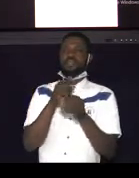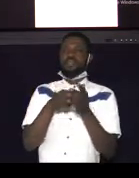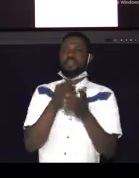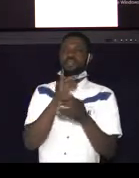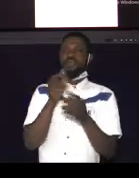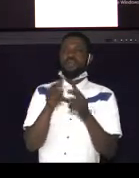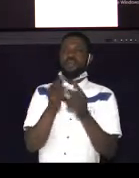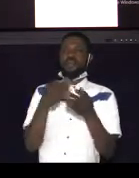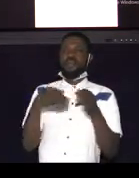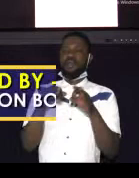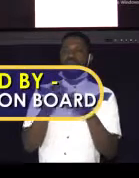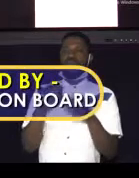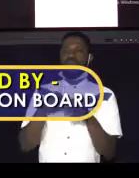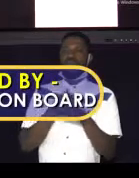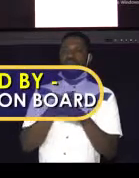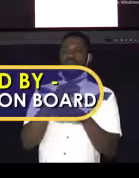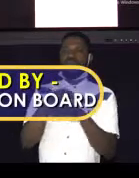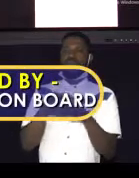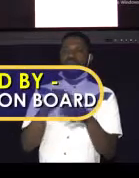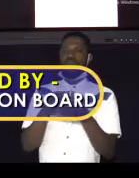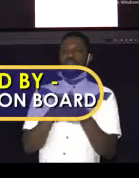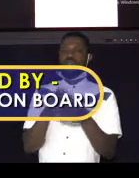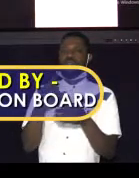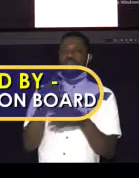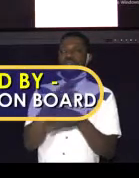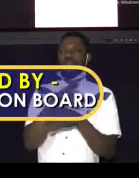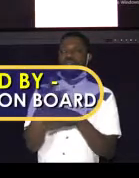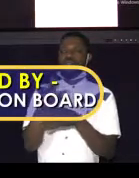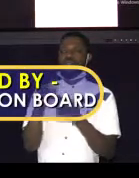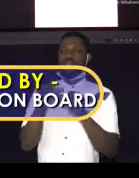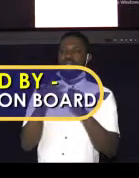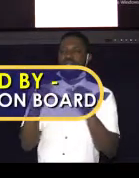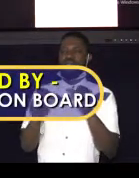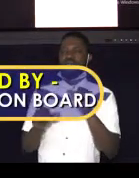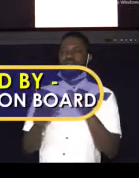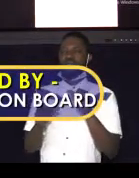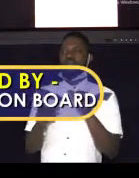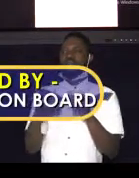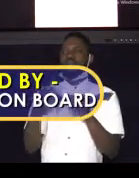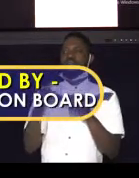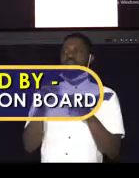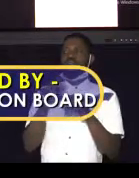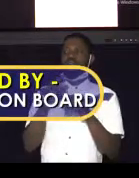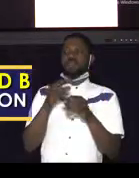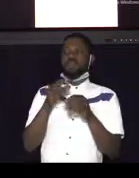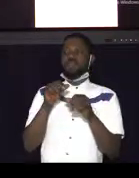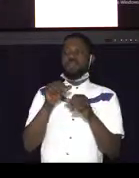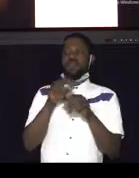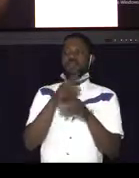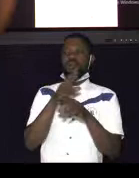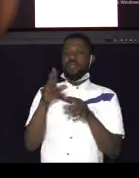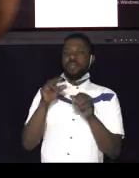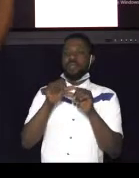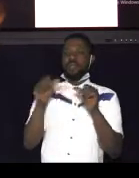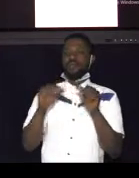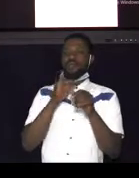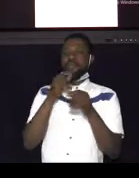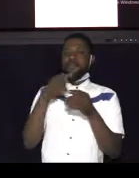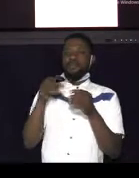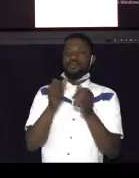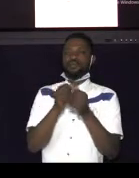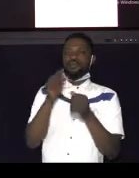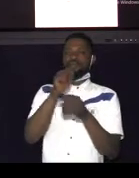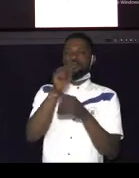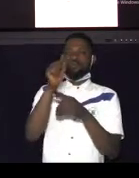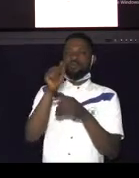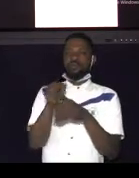in mathematics. We call it the right angle, and usually the right angle is marked with a box. So if you